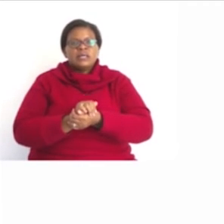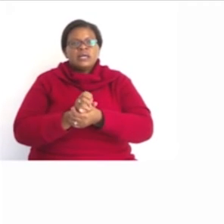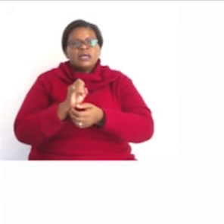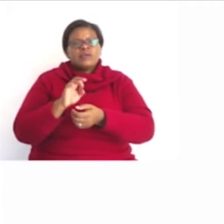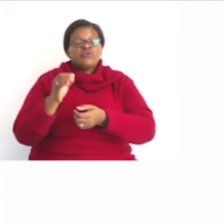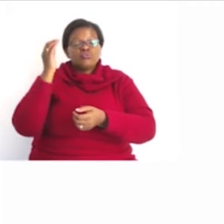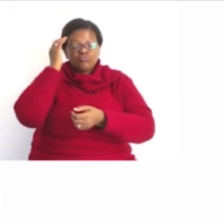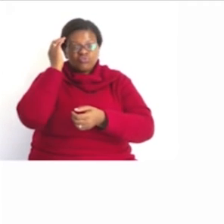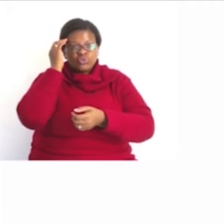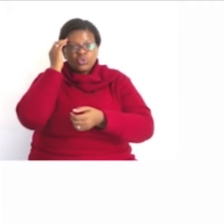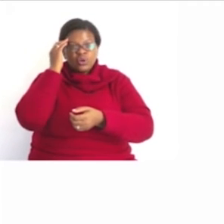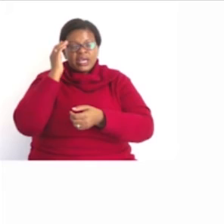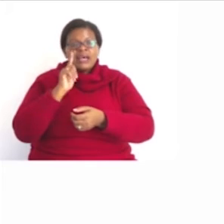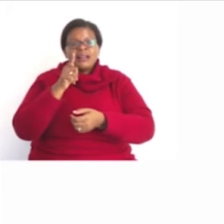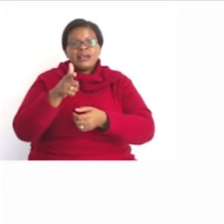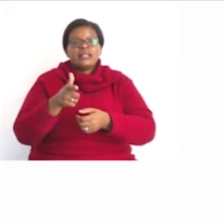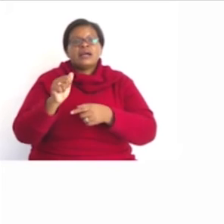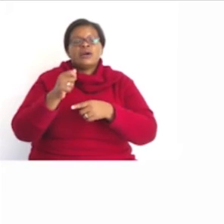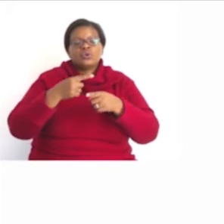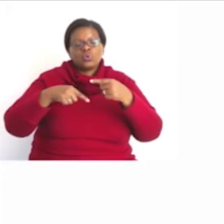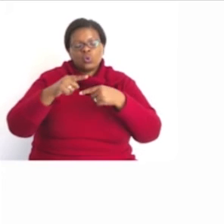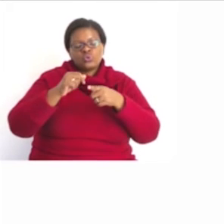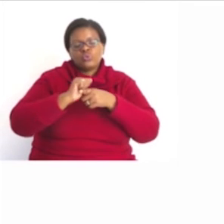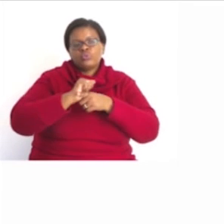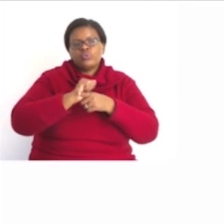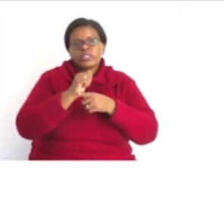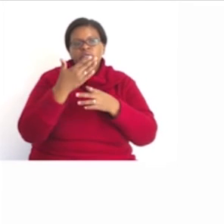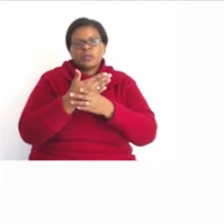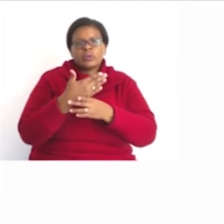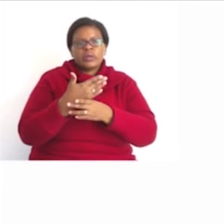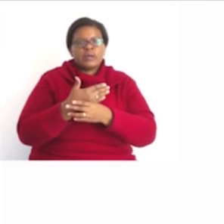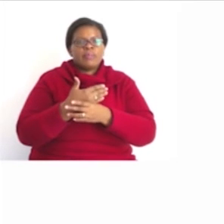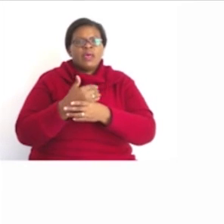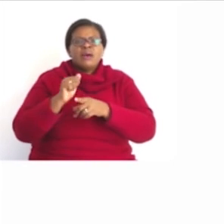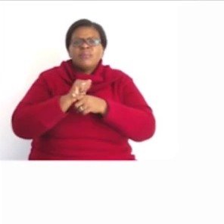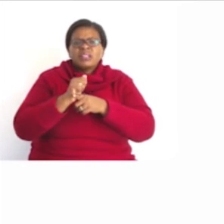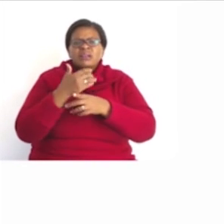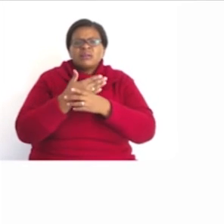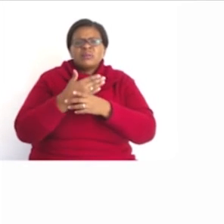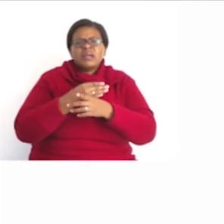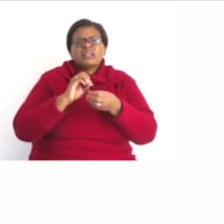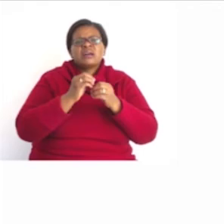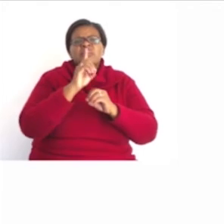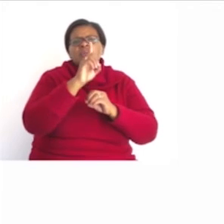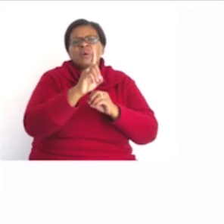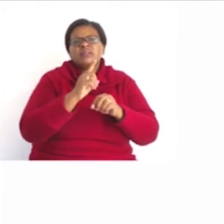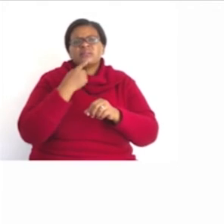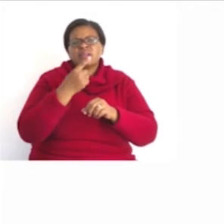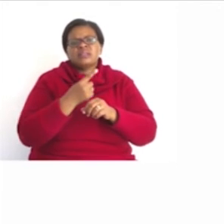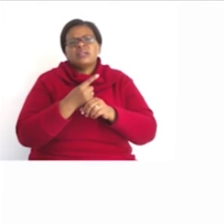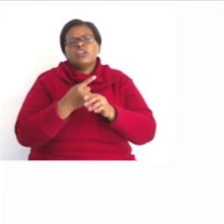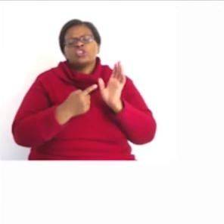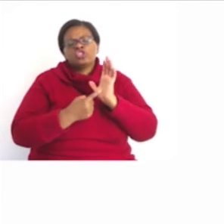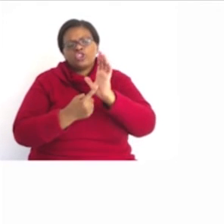we can go for activity. What does the activity say? Number 1, apply